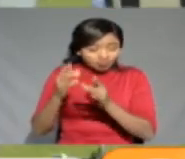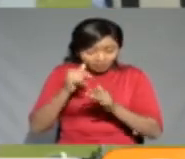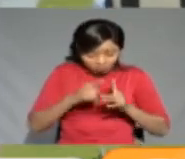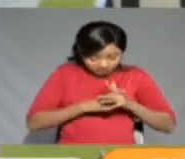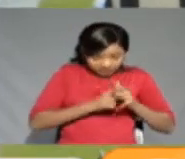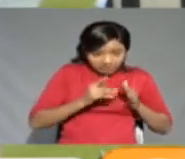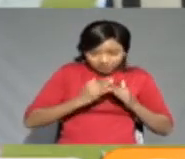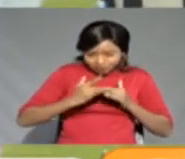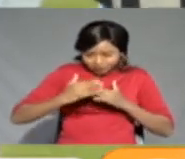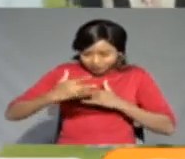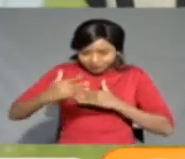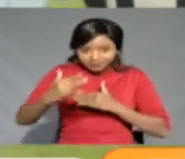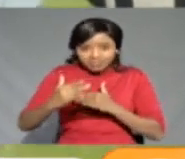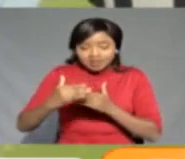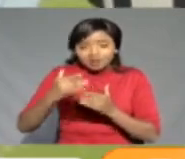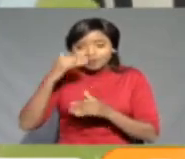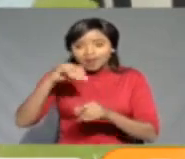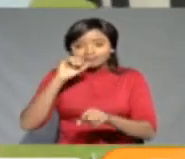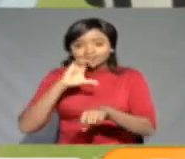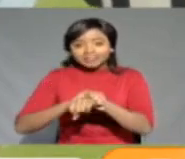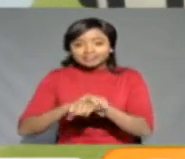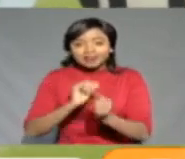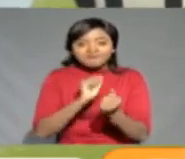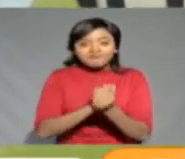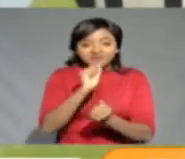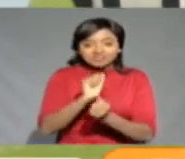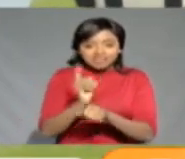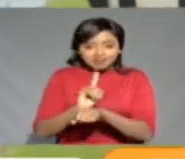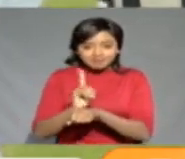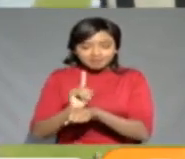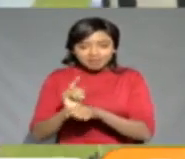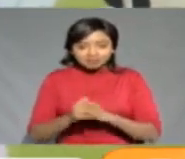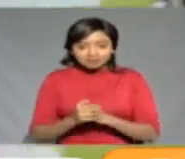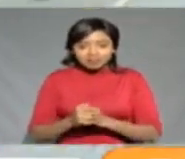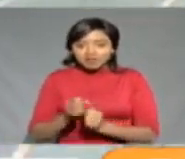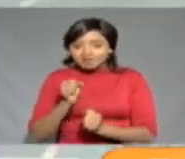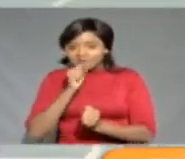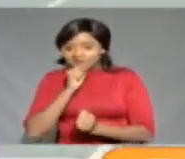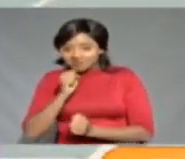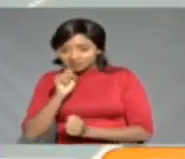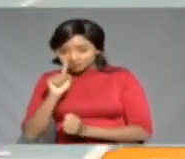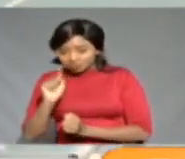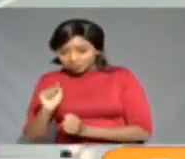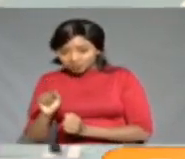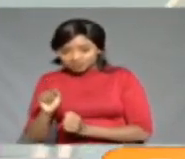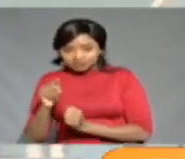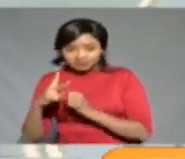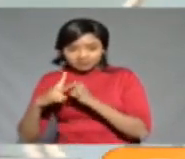to carry the day by clocking 15 minutes 50.7 seconds.